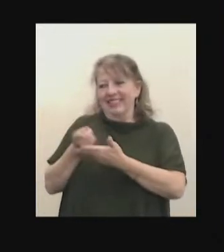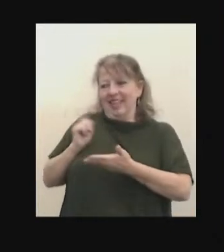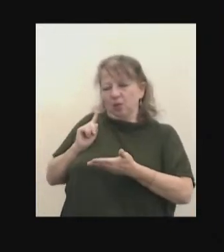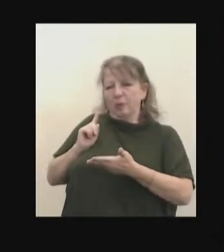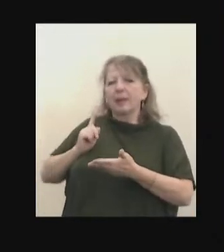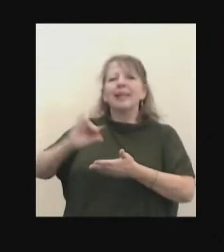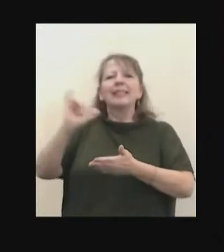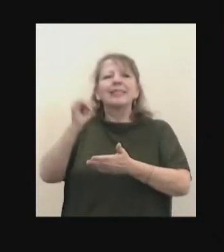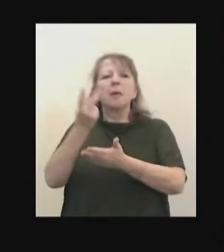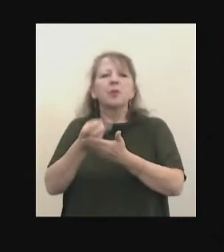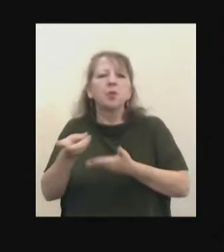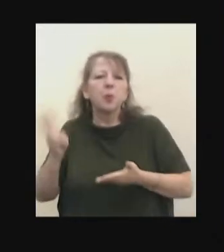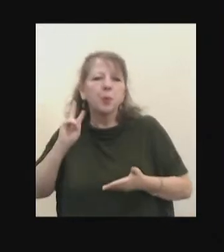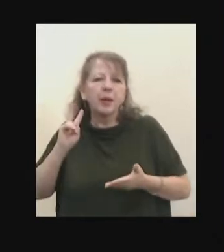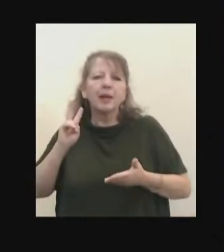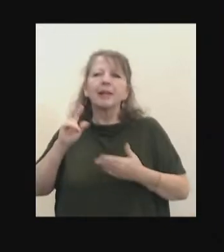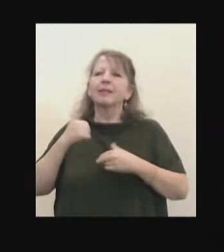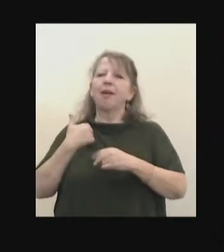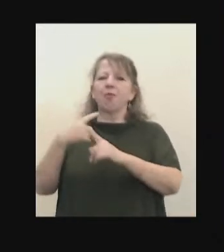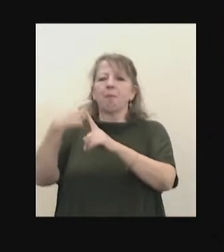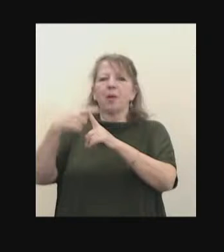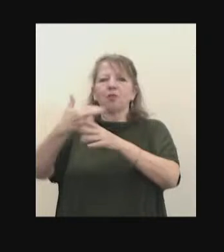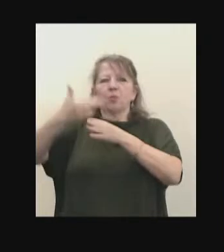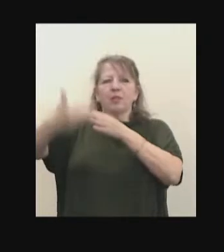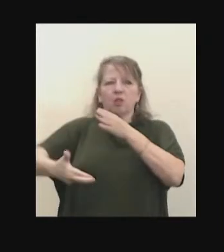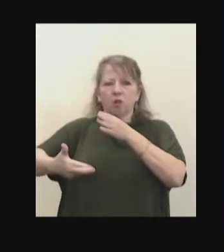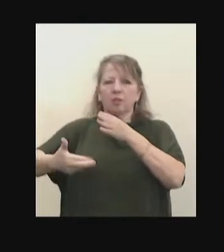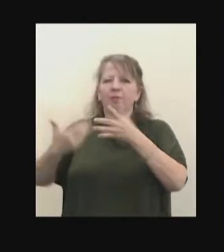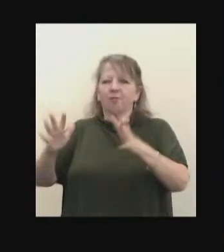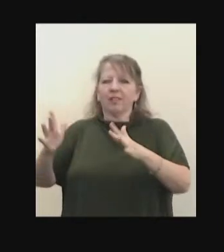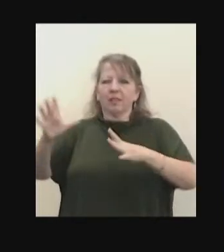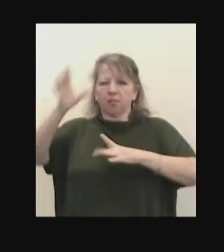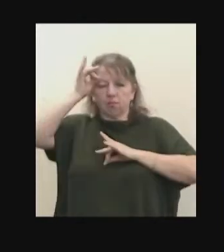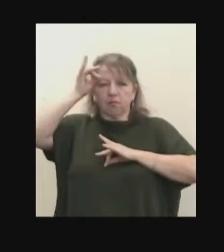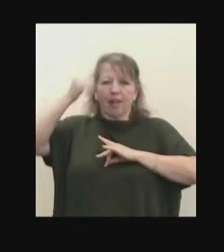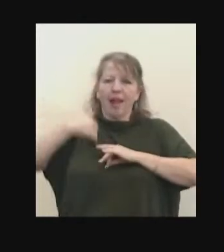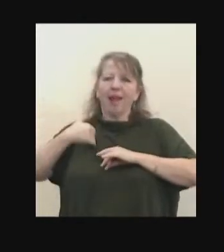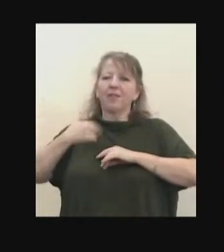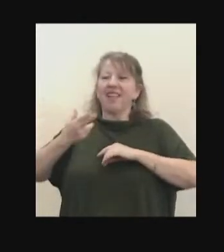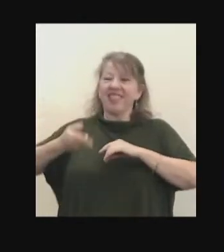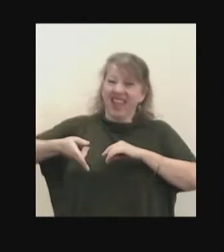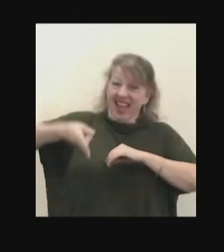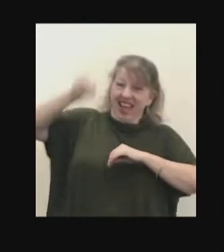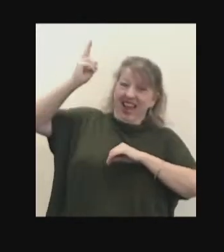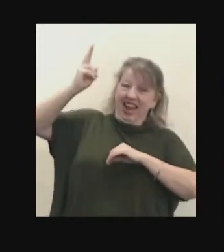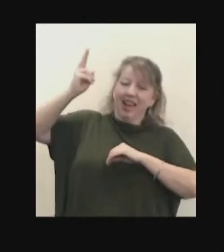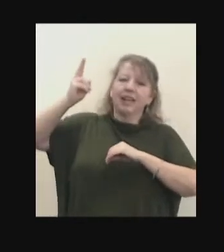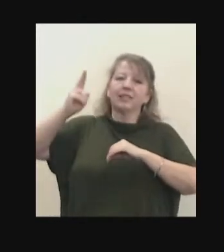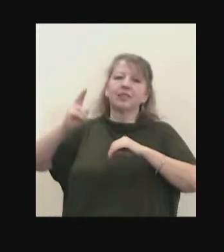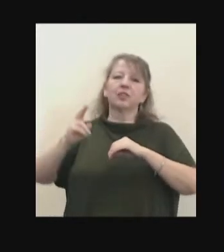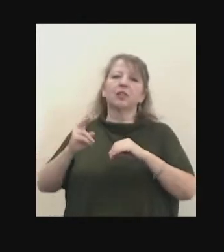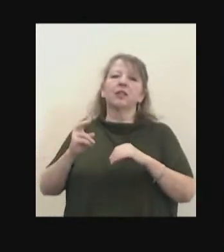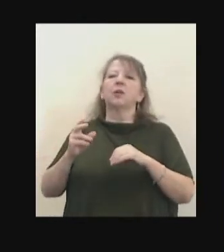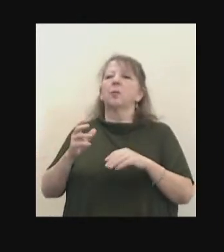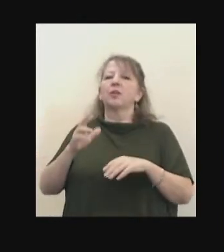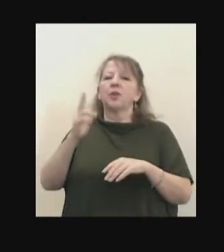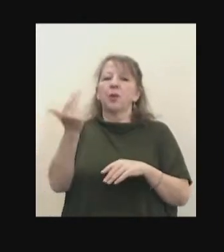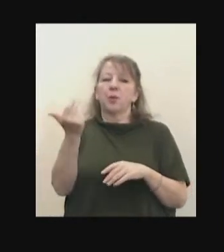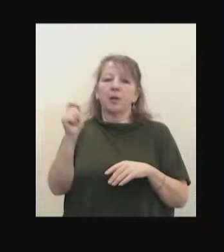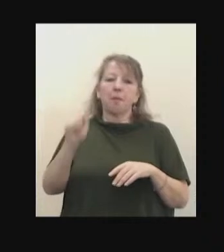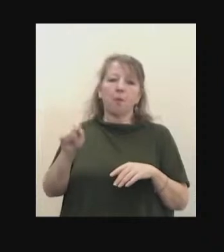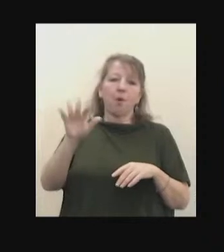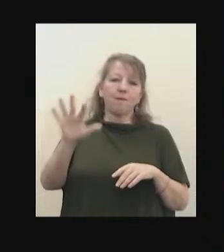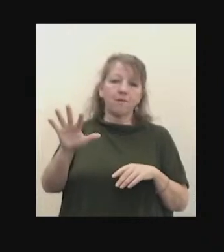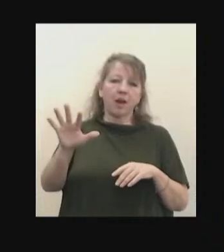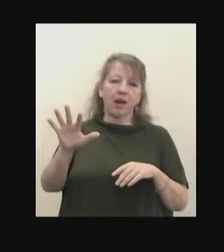And the positivity rate in children was actually the highest of all the age groups. It was 13.5 in the 10 to 19